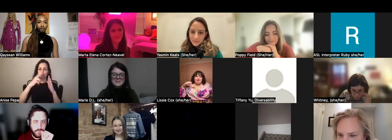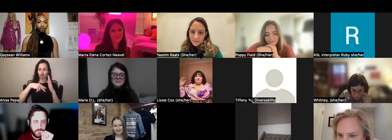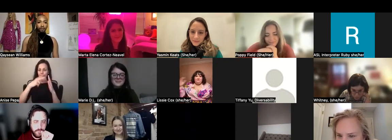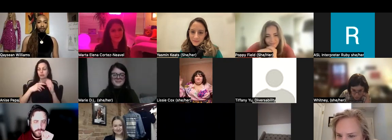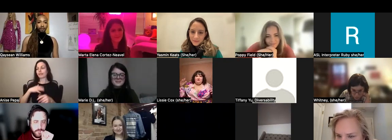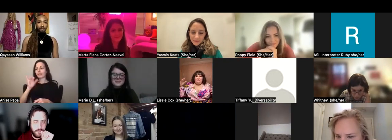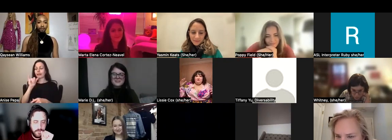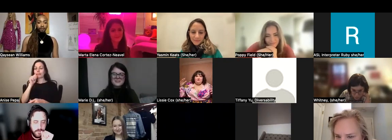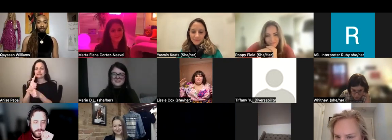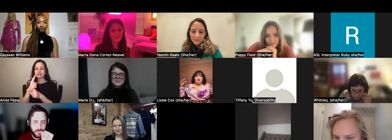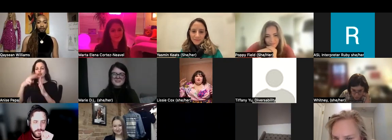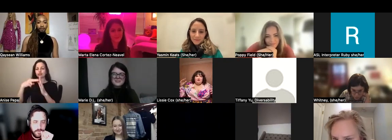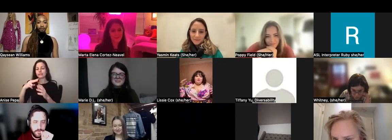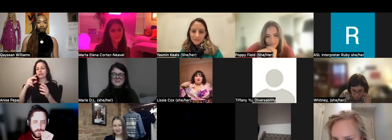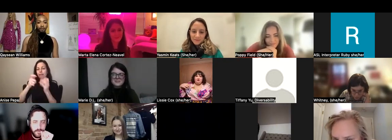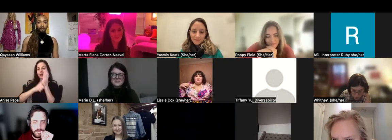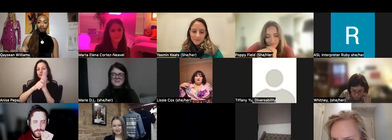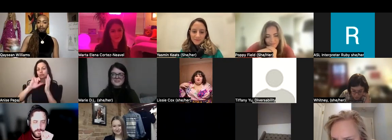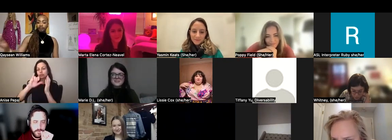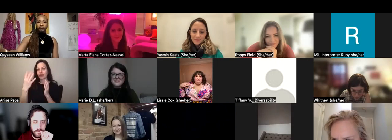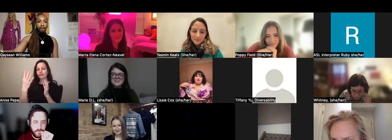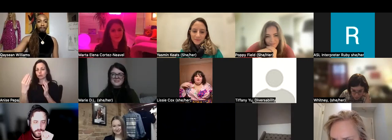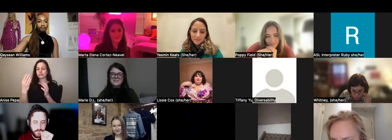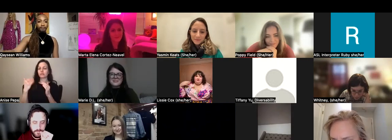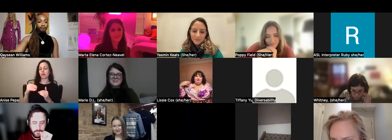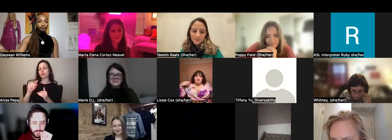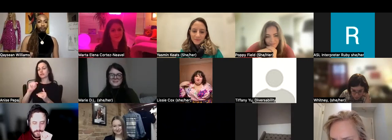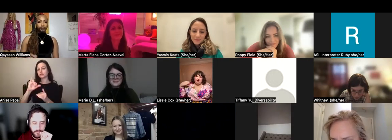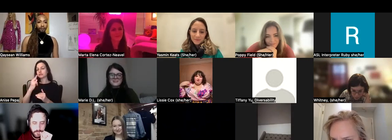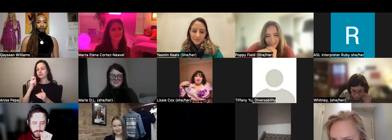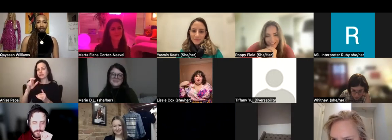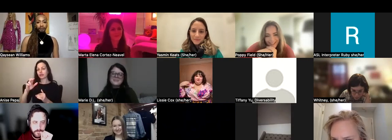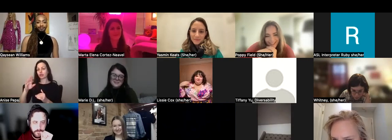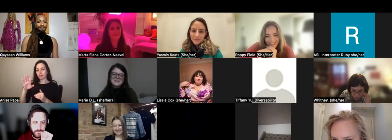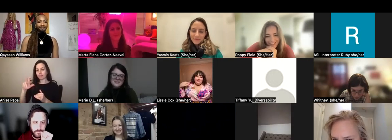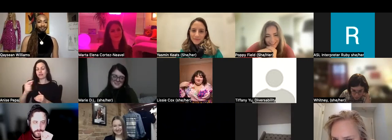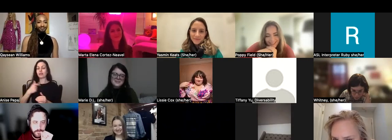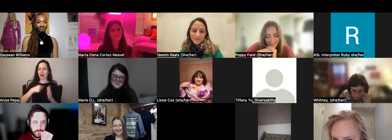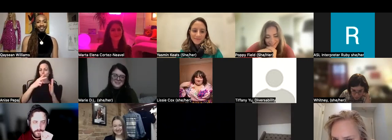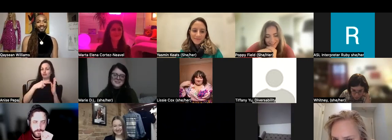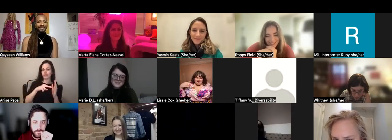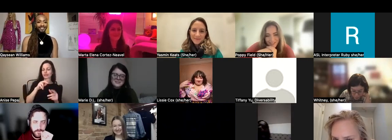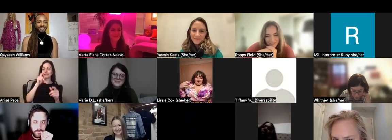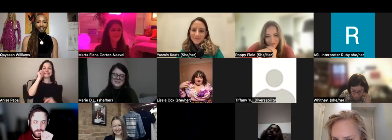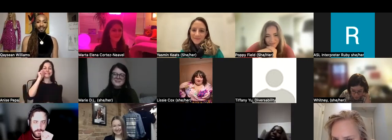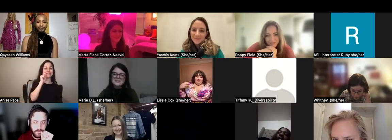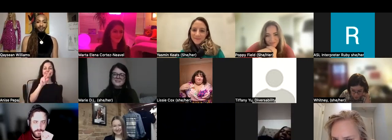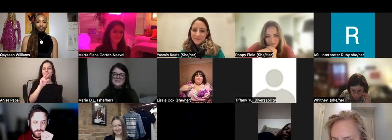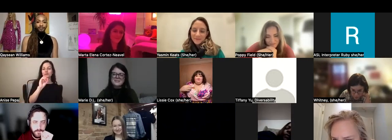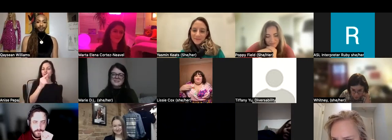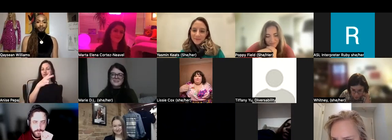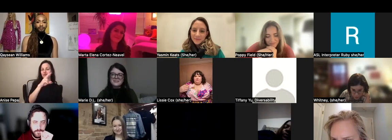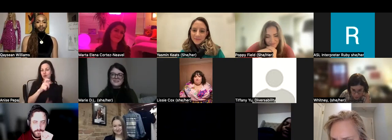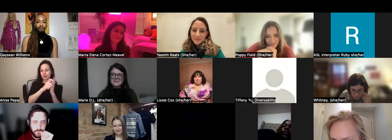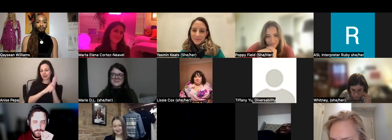like J14 or like Tiger Beat, and I would be reading Teen Vogue. So that's kind of like, I started my